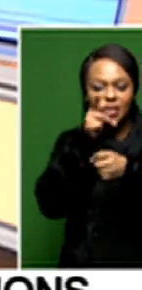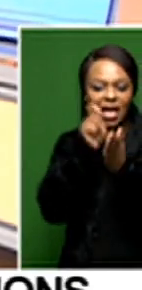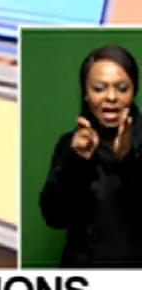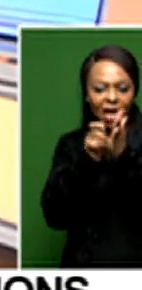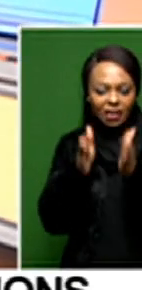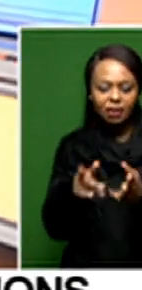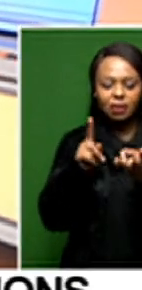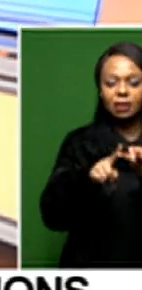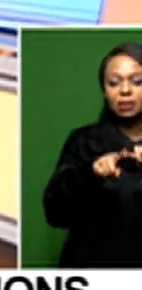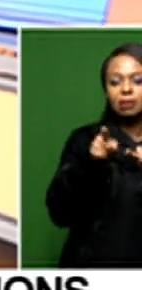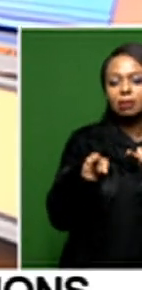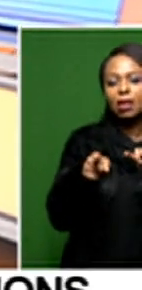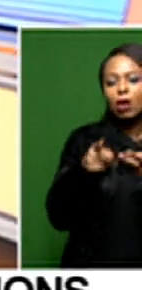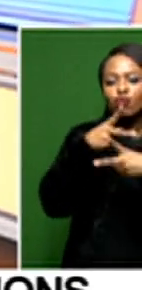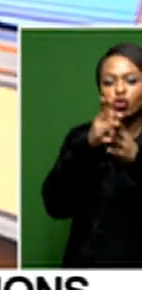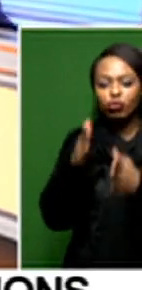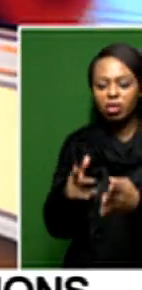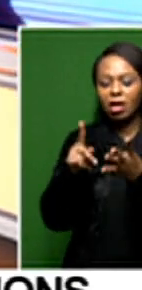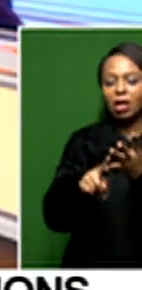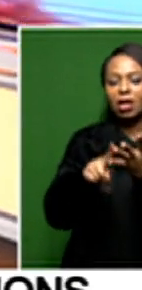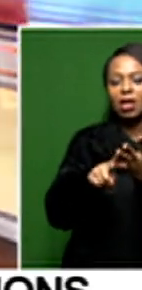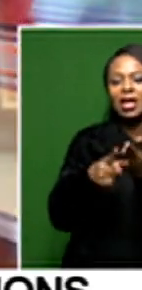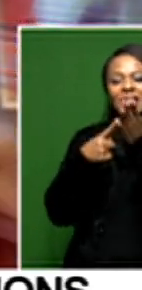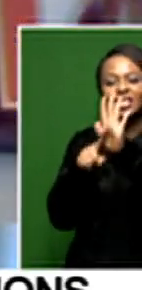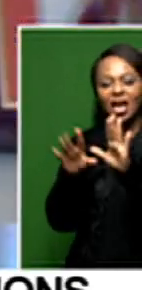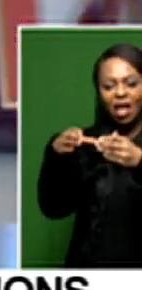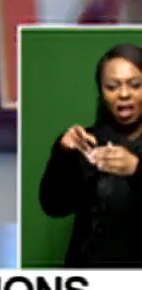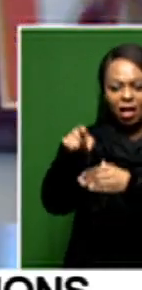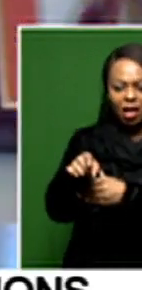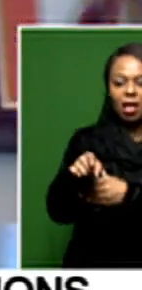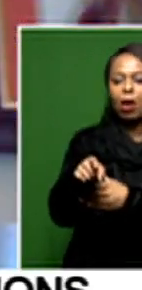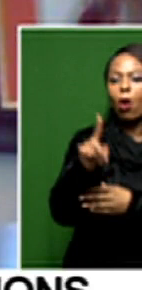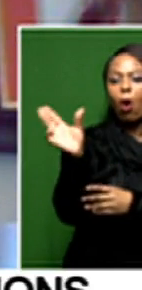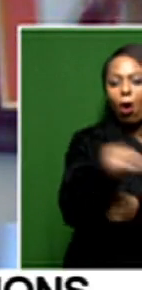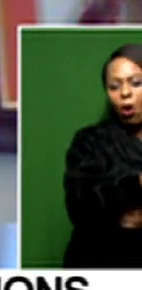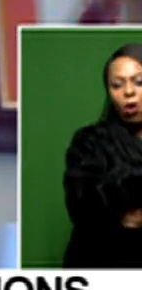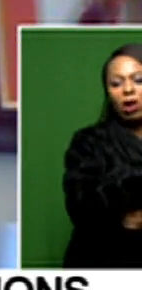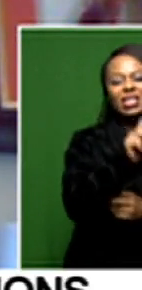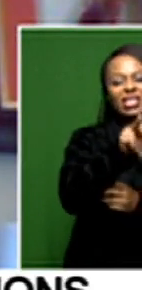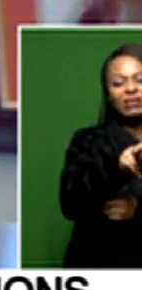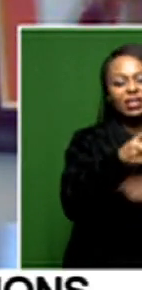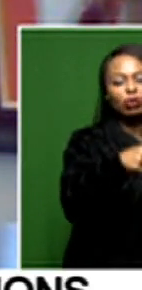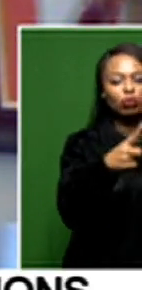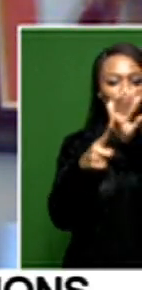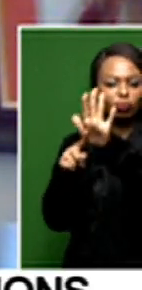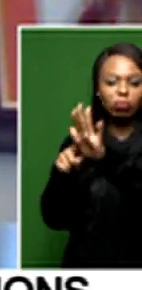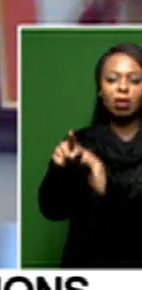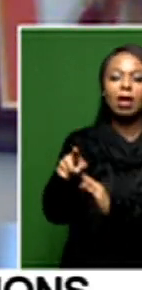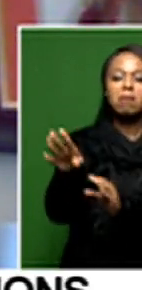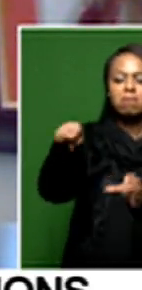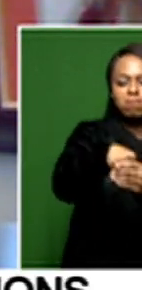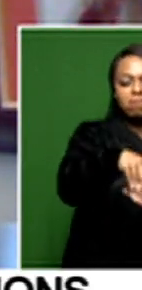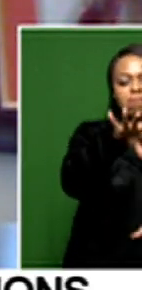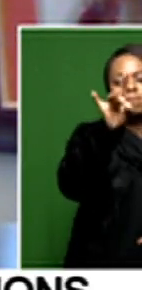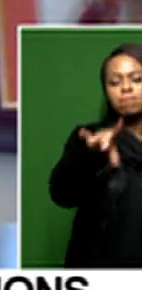producers, okay, who are obviously not in shows, from your channels. There's representatives from all the channels. It's almost everyone in the industry that